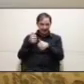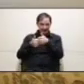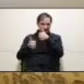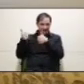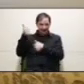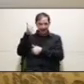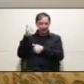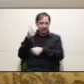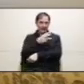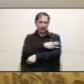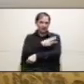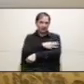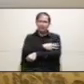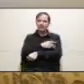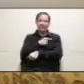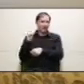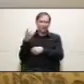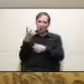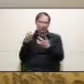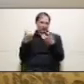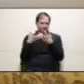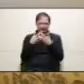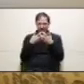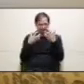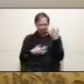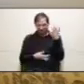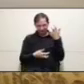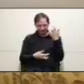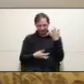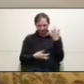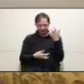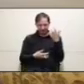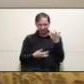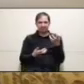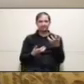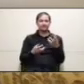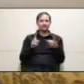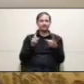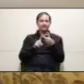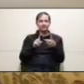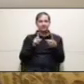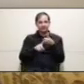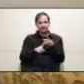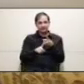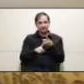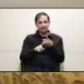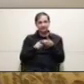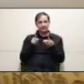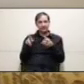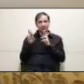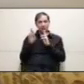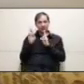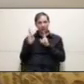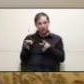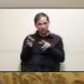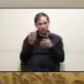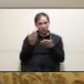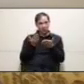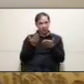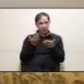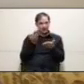met. I thought I wanted to make that point. The last point, Chair, is that in terms of the response or submission from